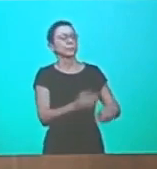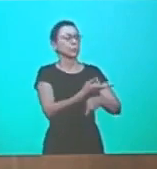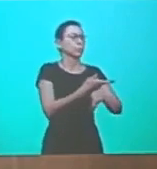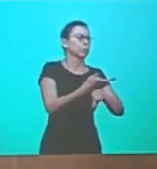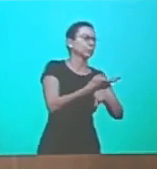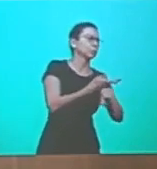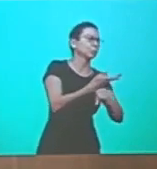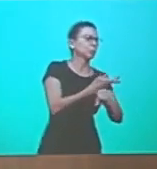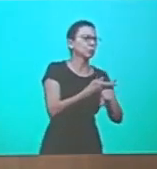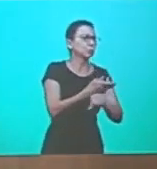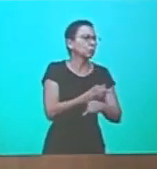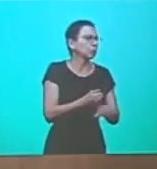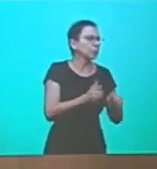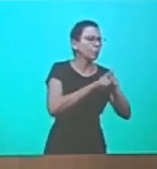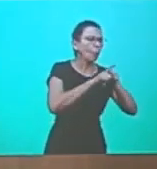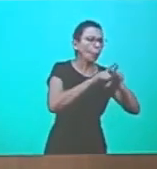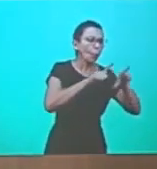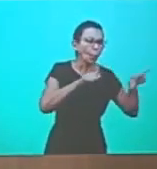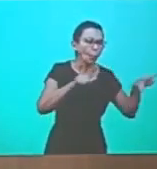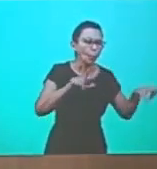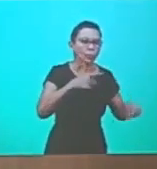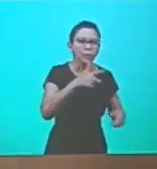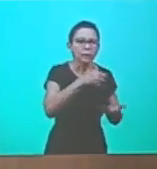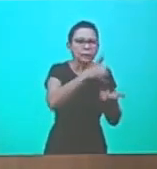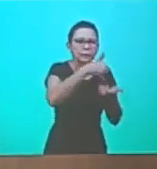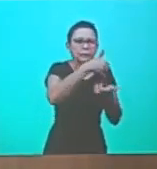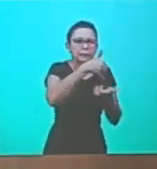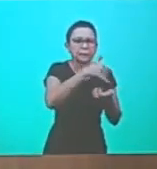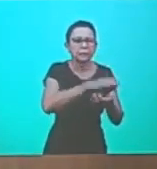When he arrived, they went in the opposite direction.